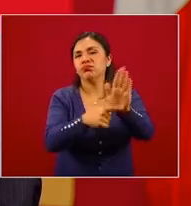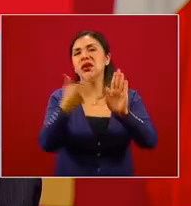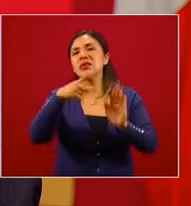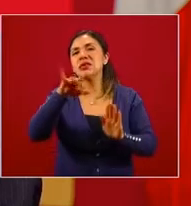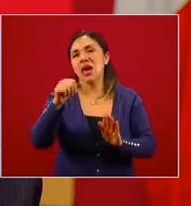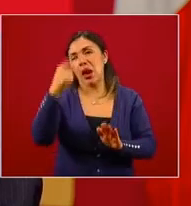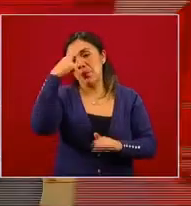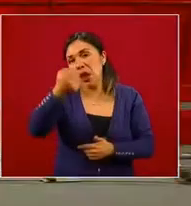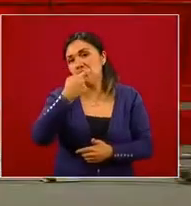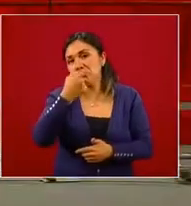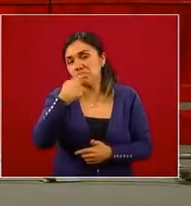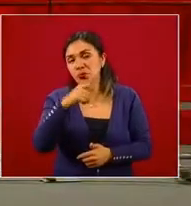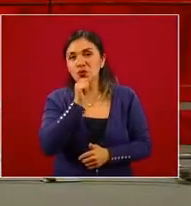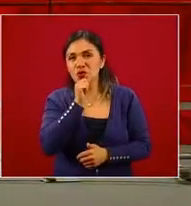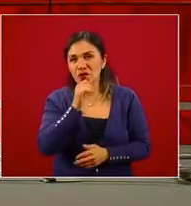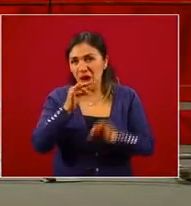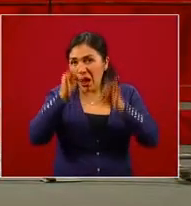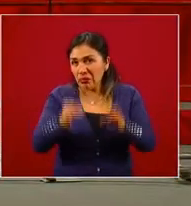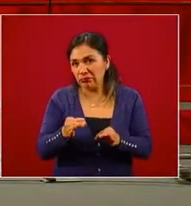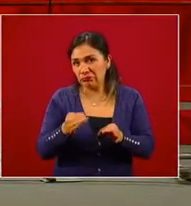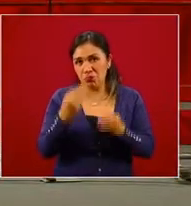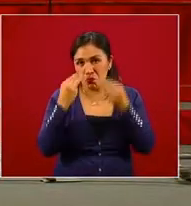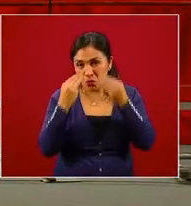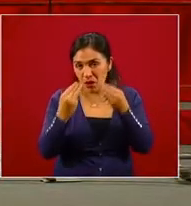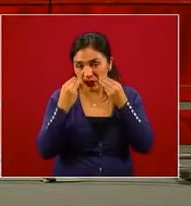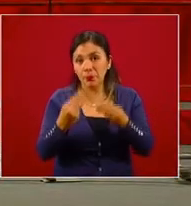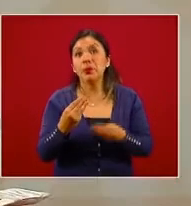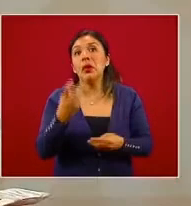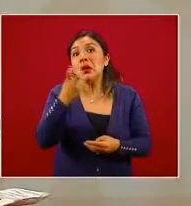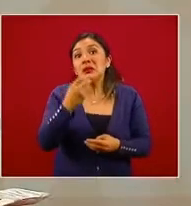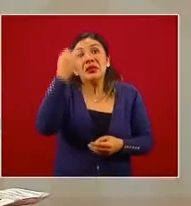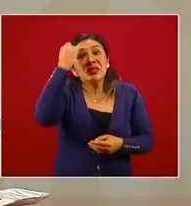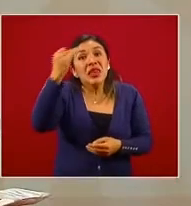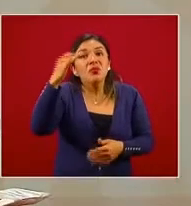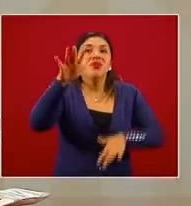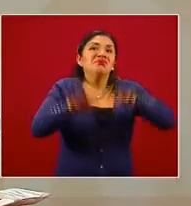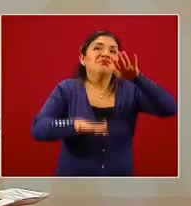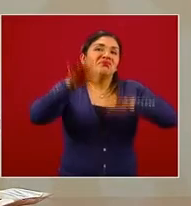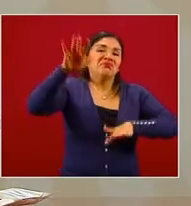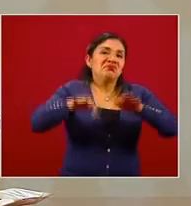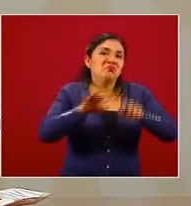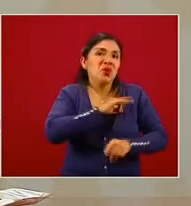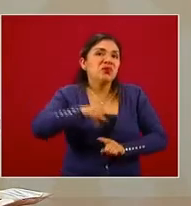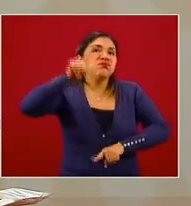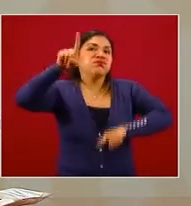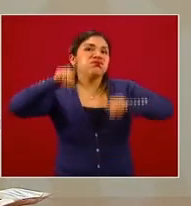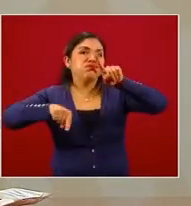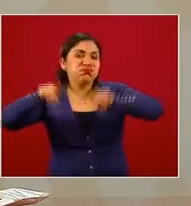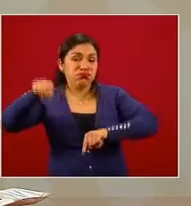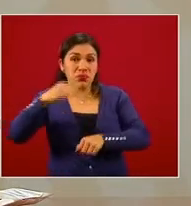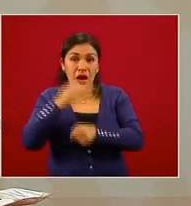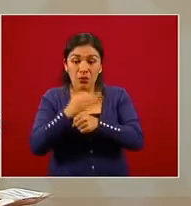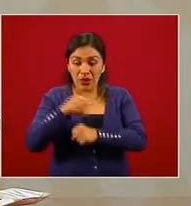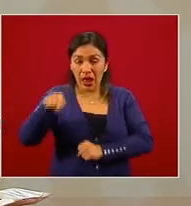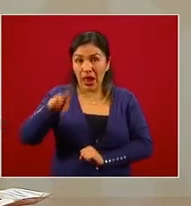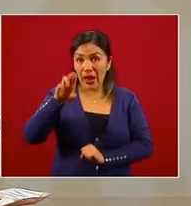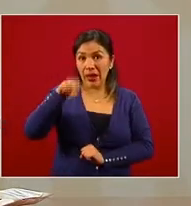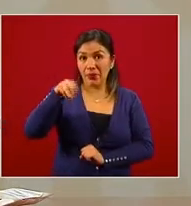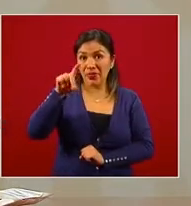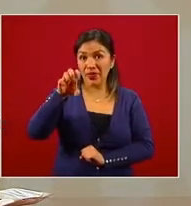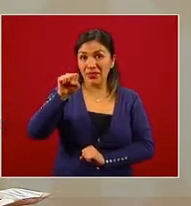to participate in those clinical trials. So the times really vary quite a bit. But the clinical trial